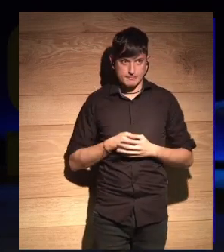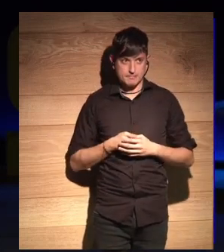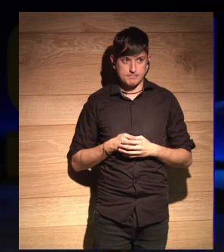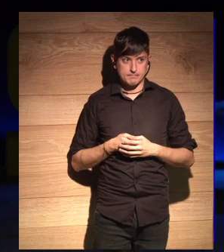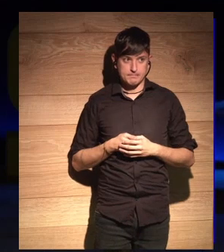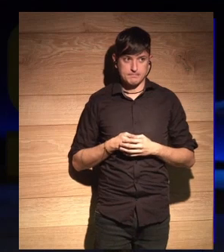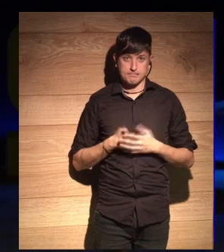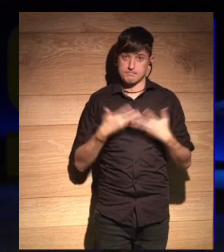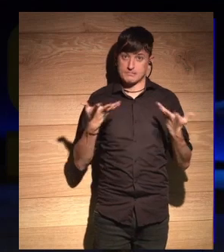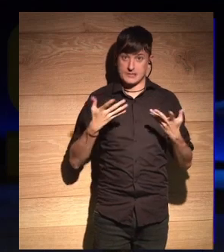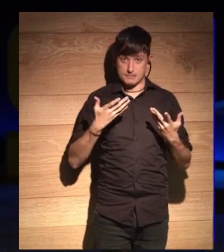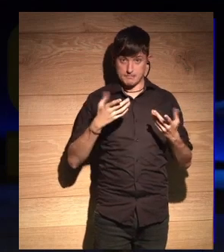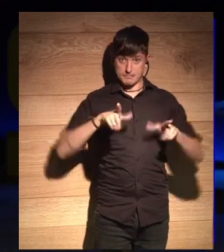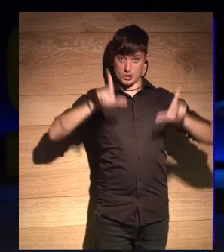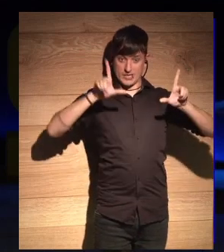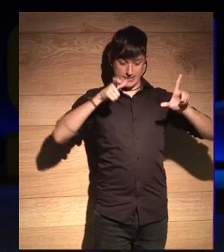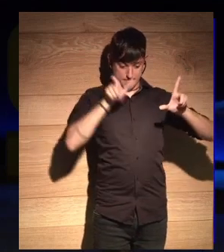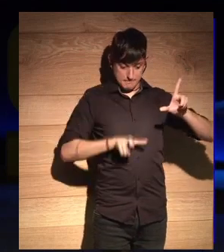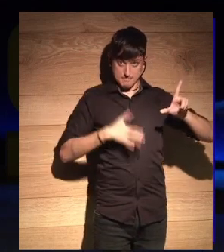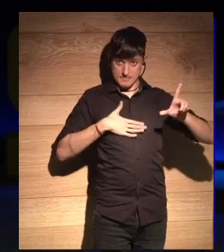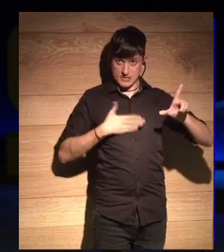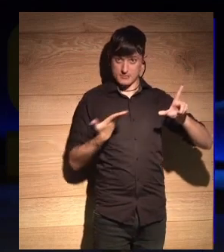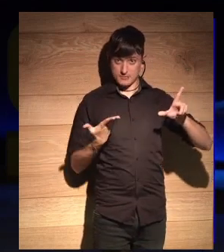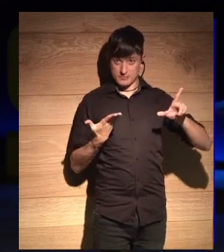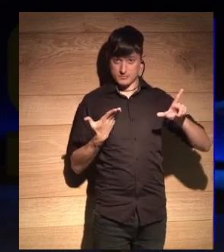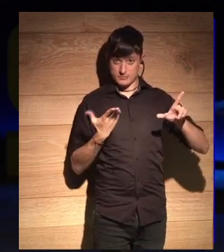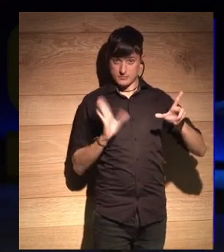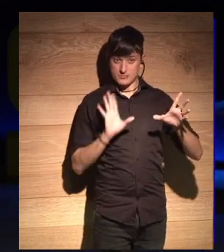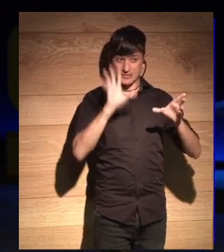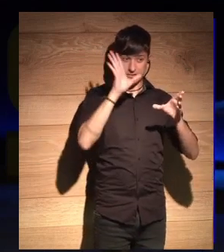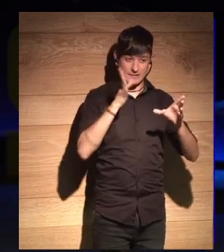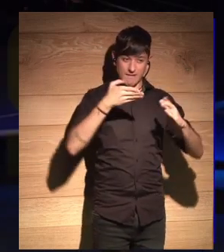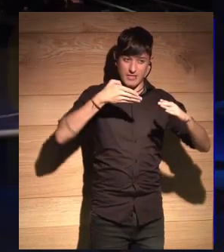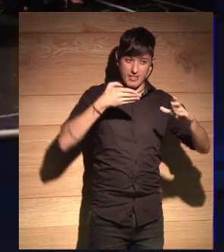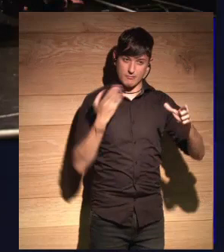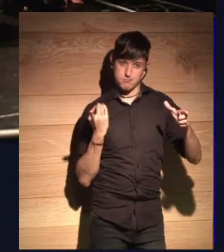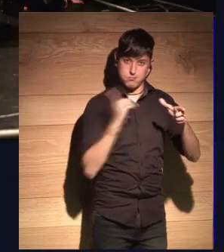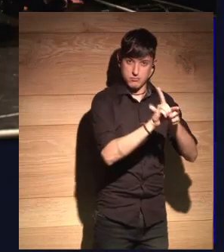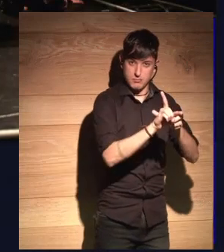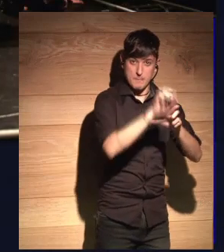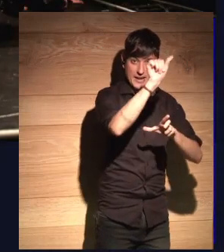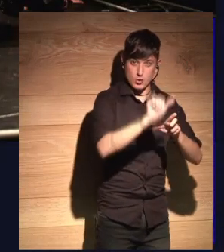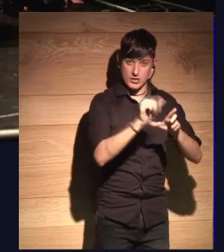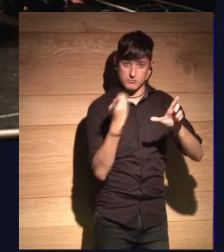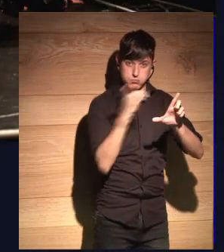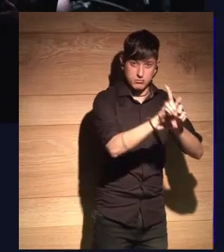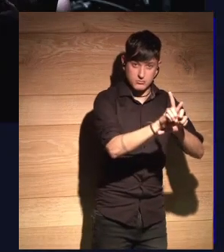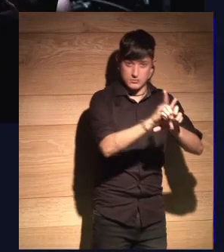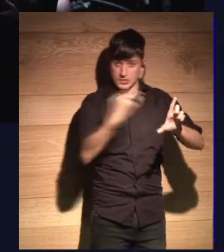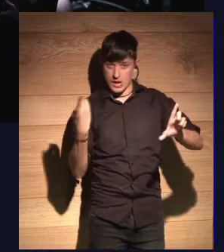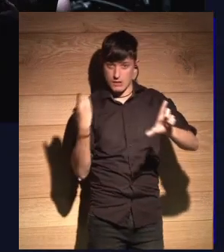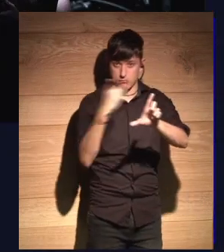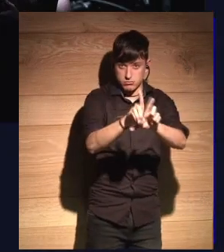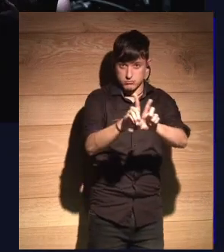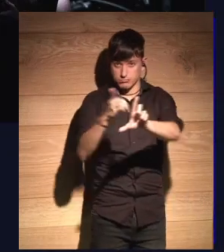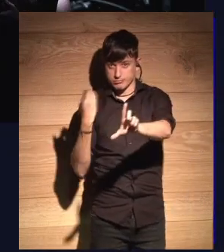my character actually goes into the films and then comes out, and it gets trippier and trippier, and as more pills are popped, the character.